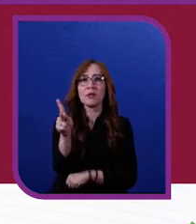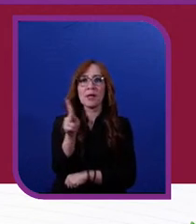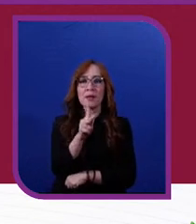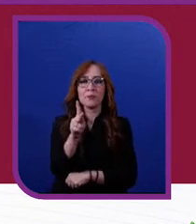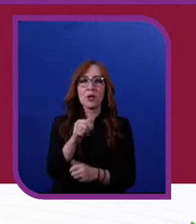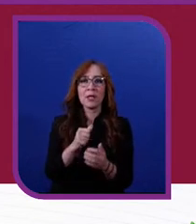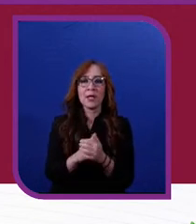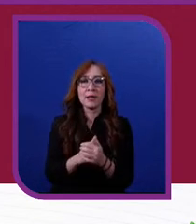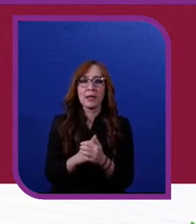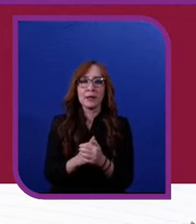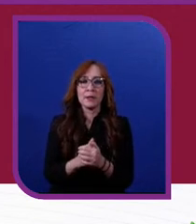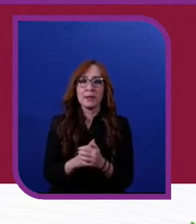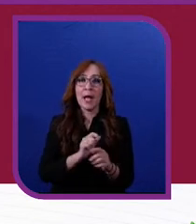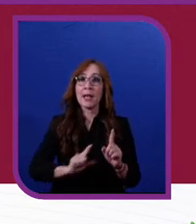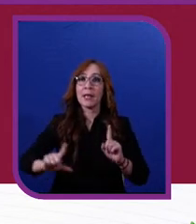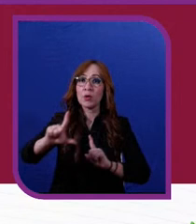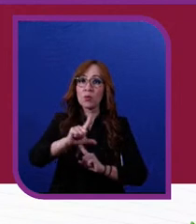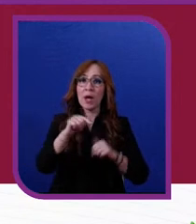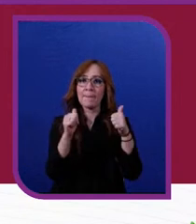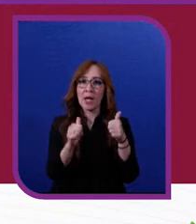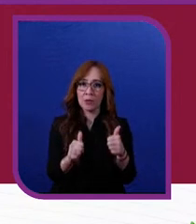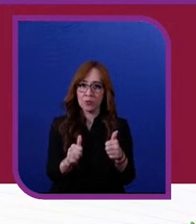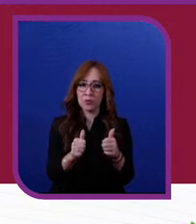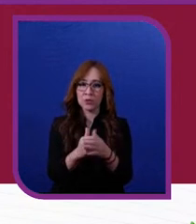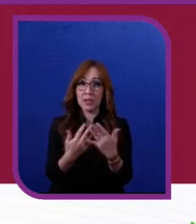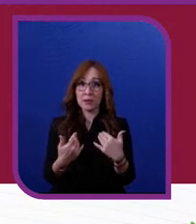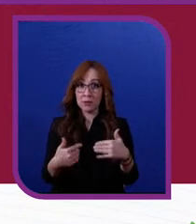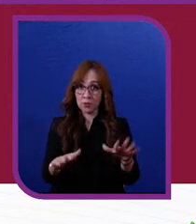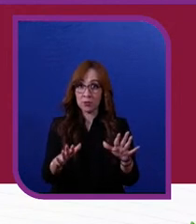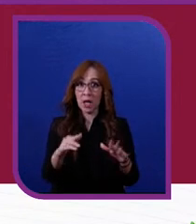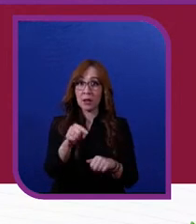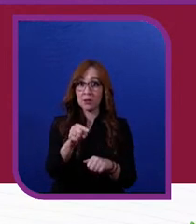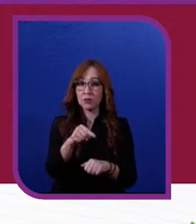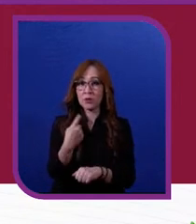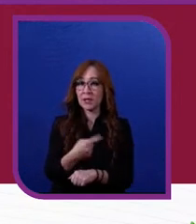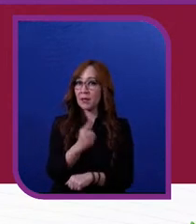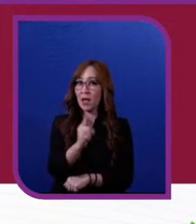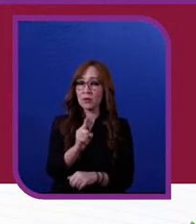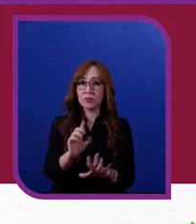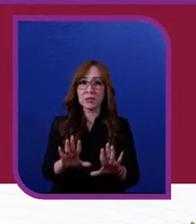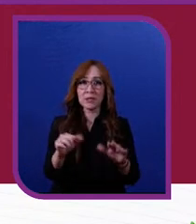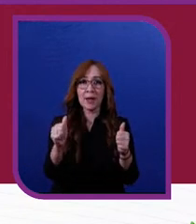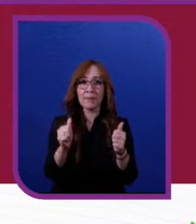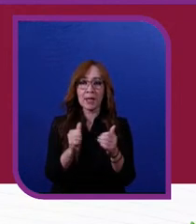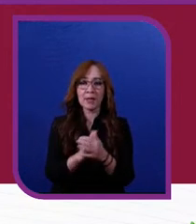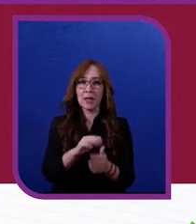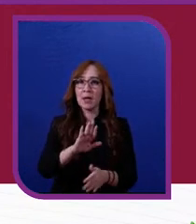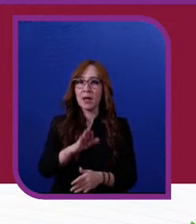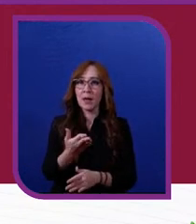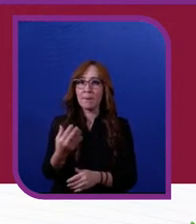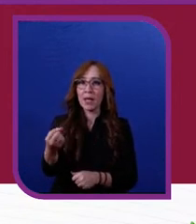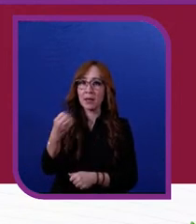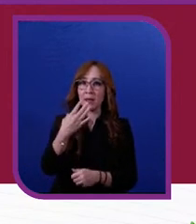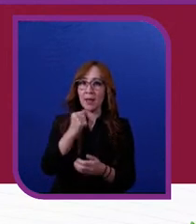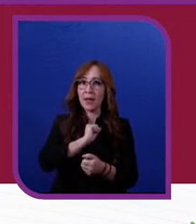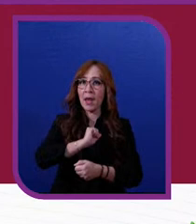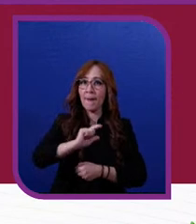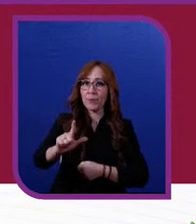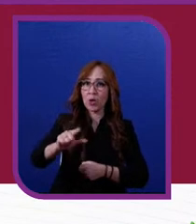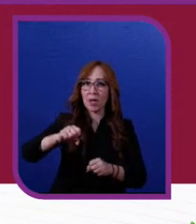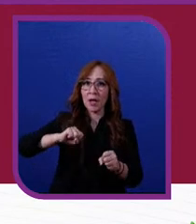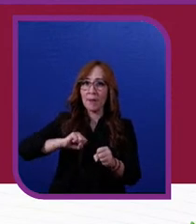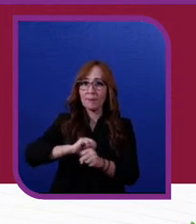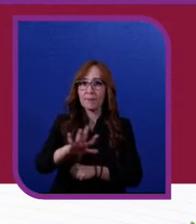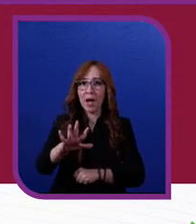position switch have to prove it would be cold Green impact Rap Hai enten